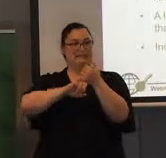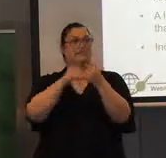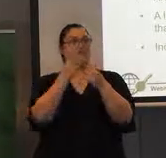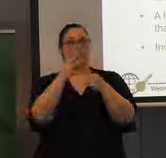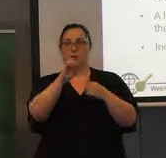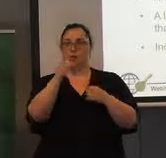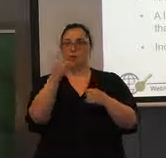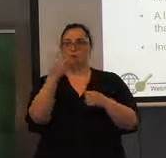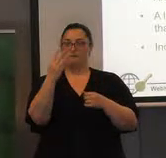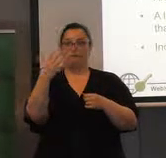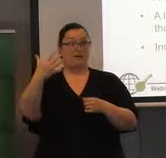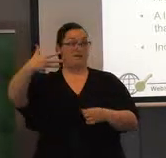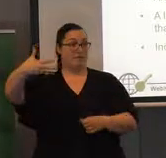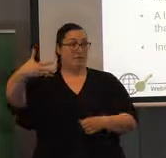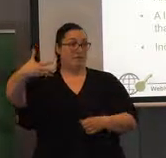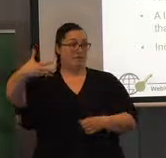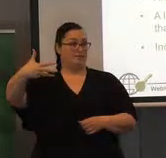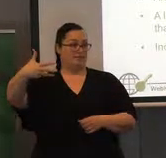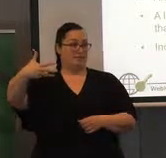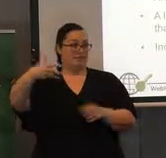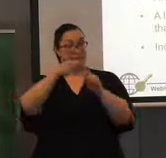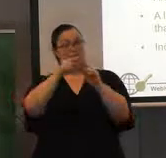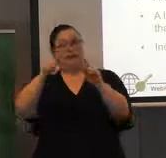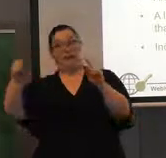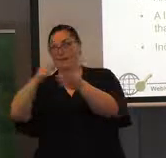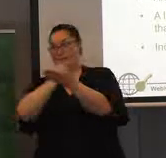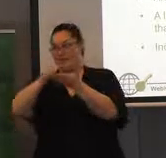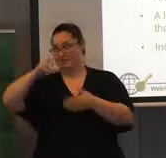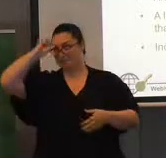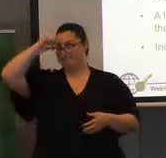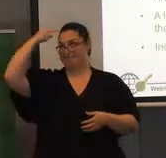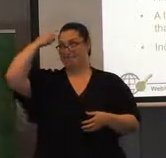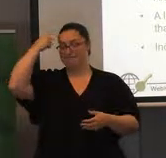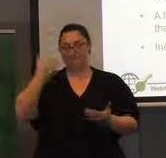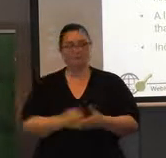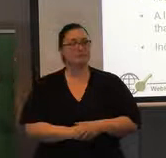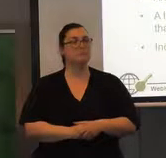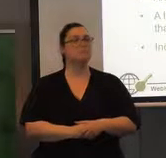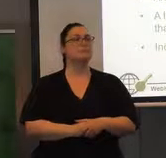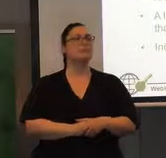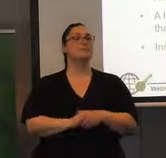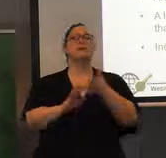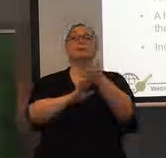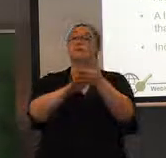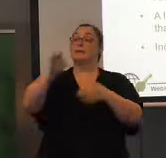301549. And you can tell I've got that one memorized. I've said it so many times. Now, what that means is it's the